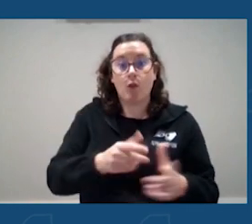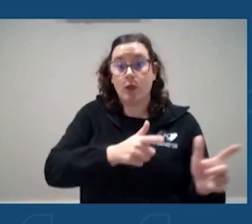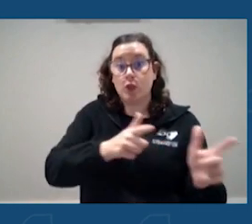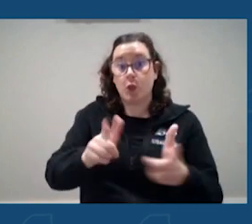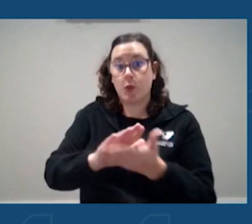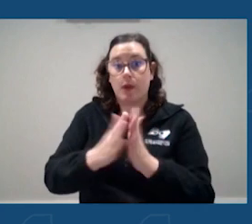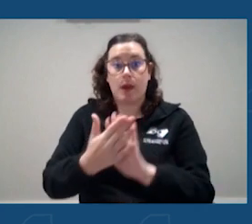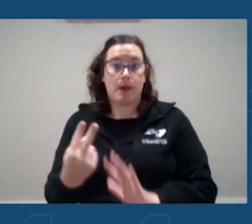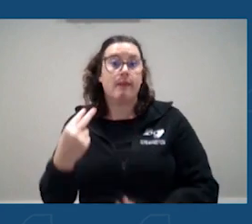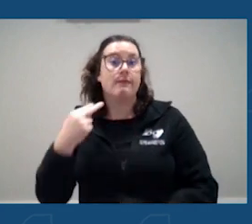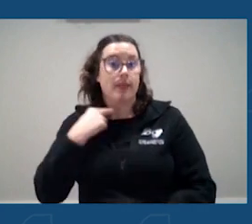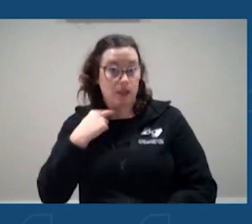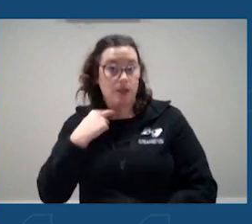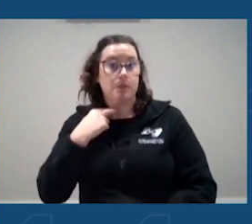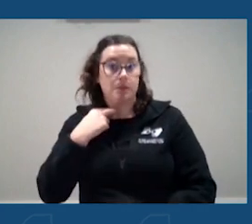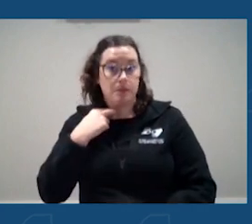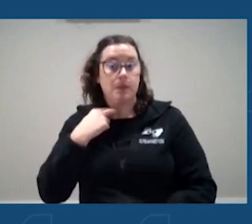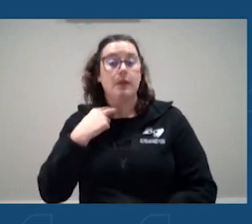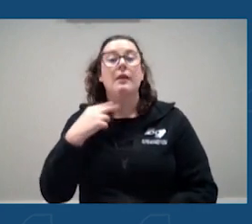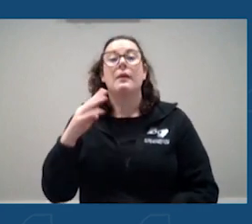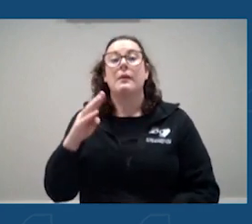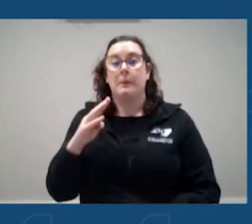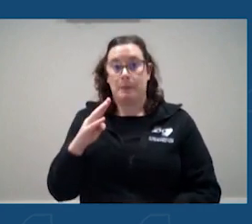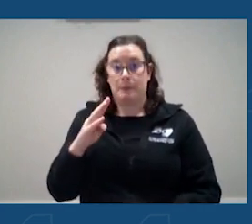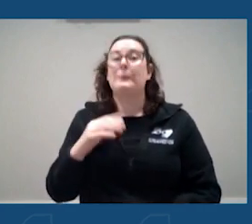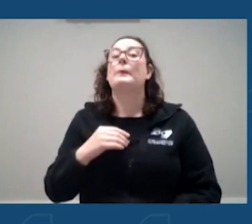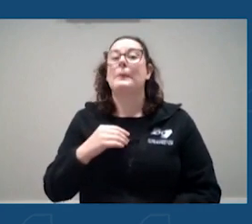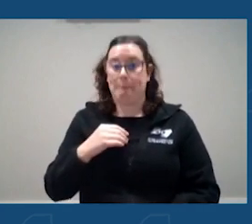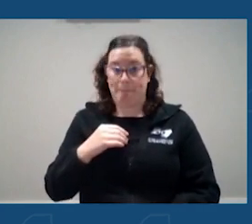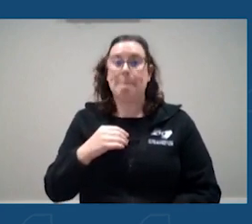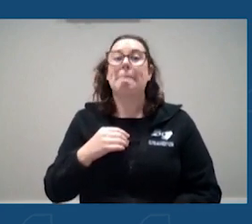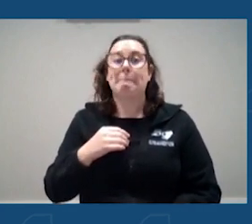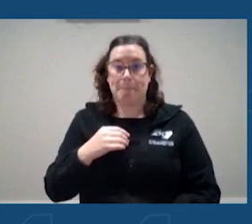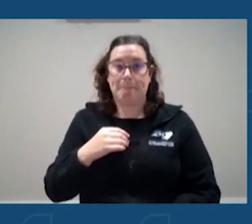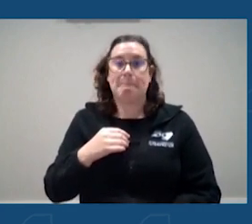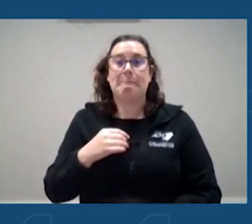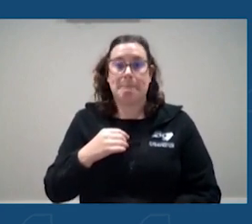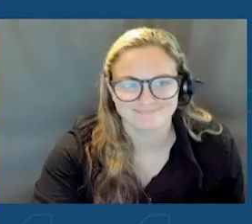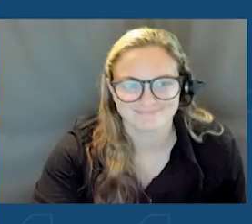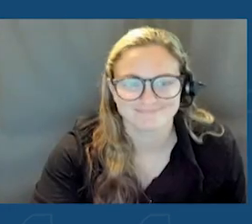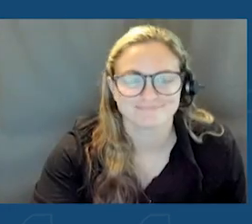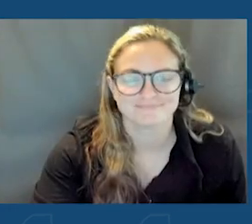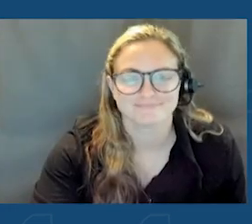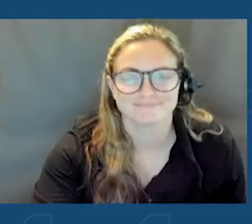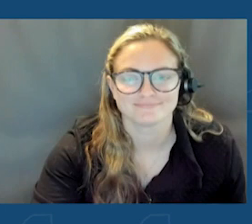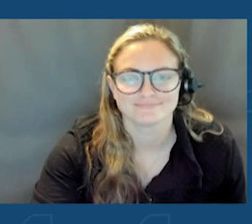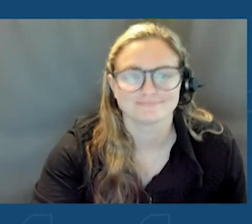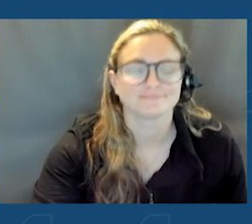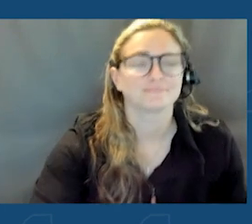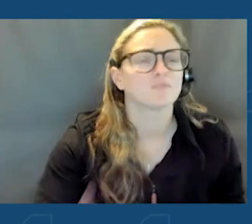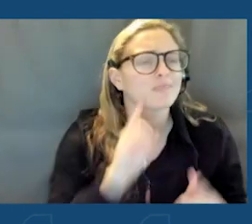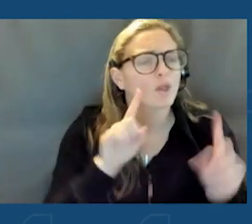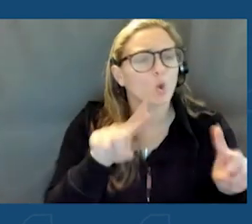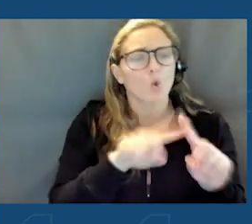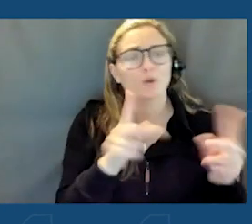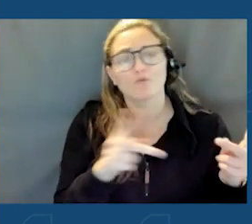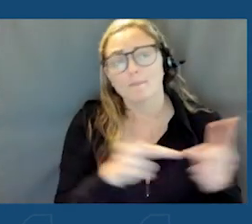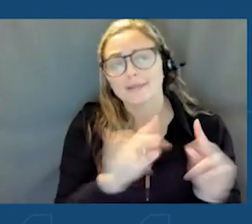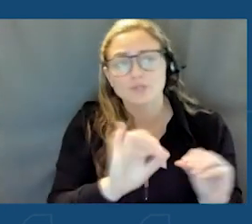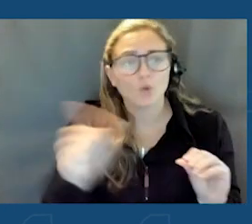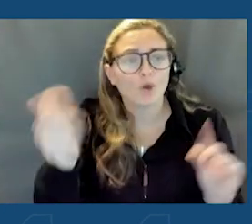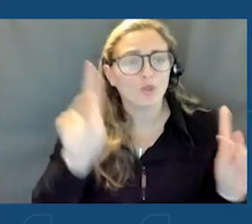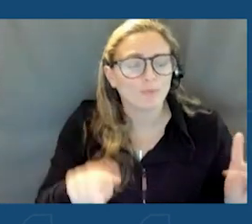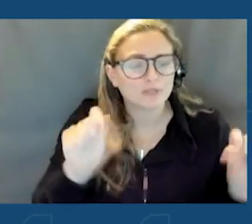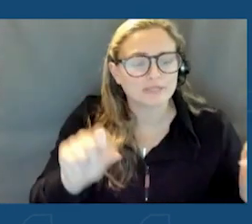shooting. Bevo plays a very important role in this fight because of our team of credible messengers. They can go places no other persons can go.